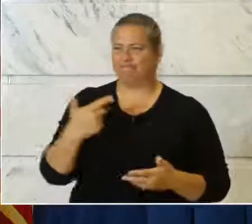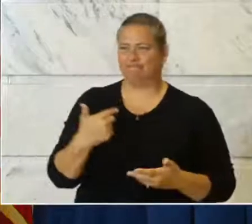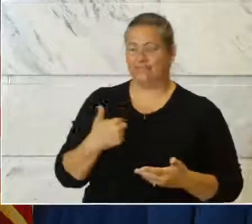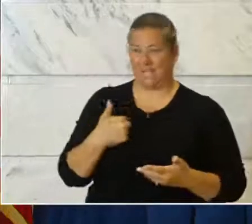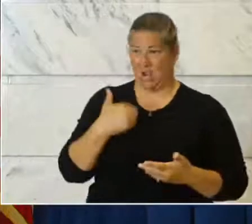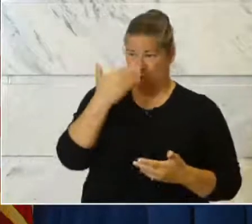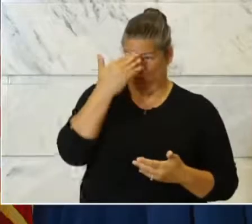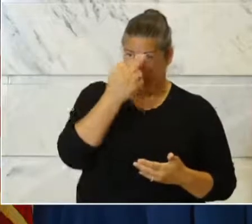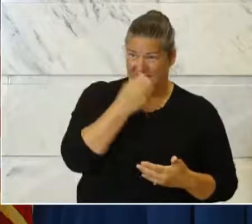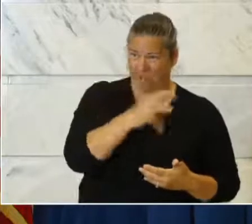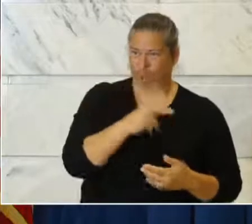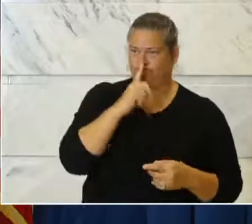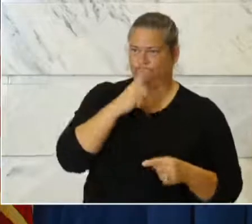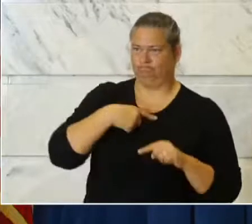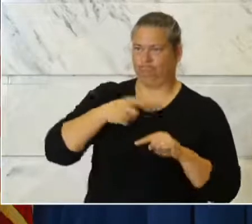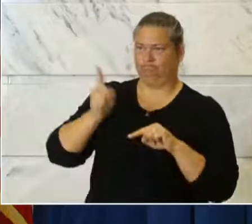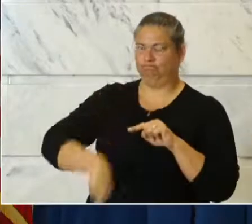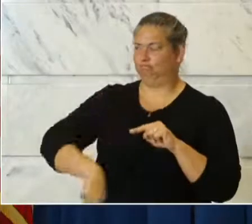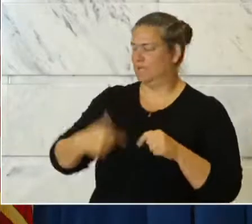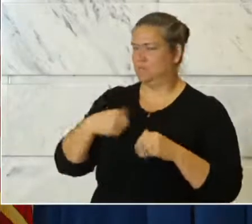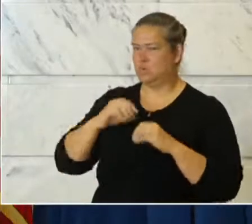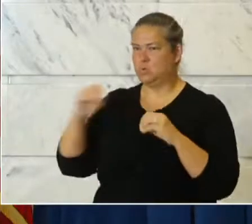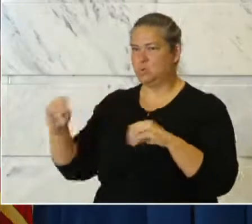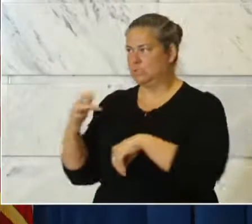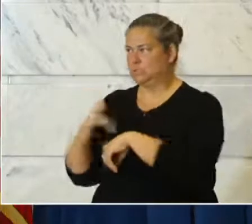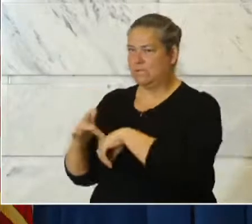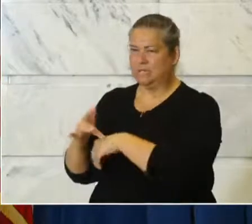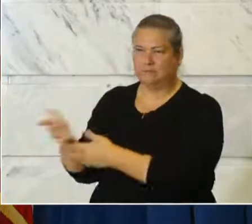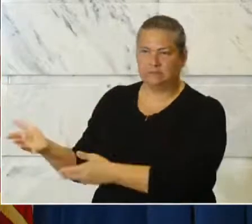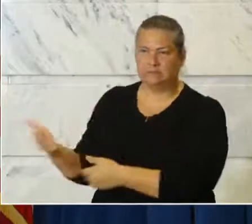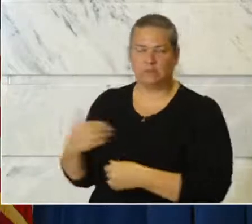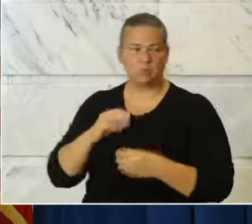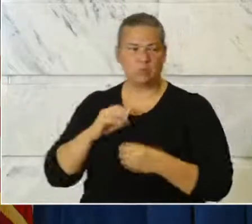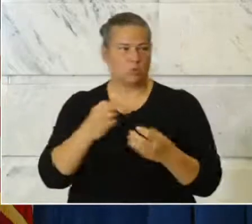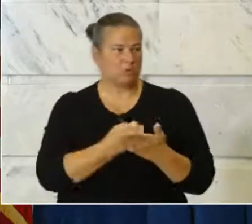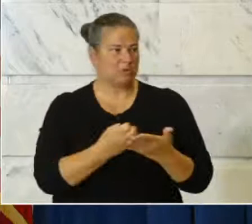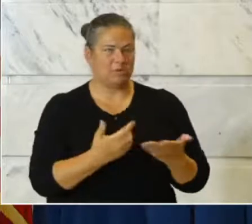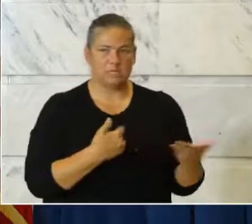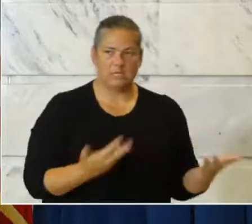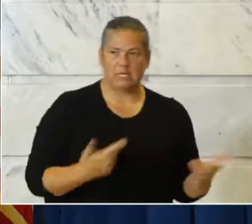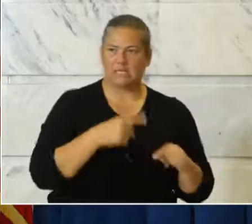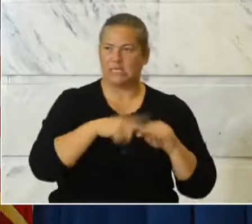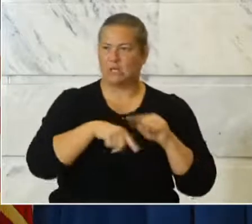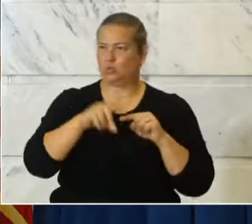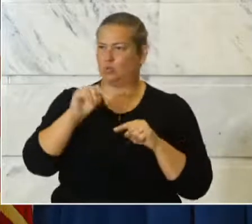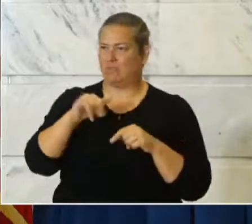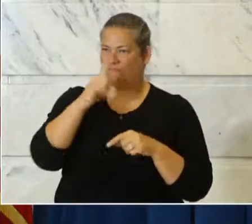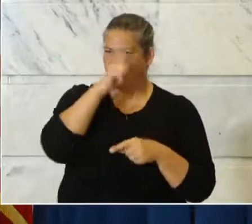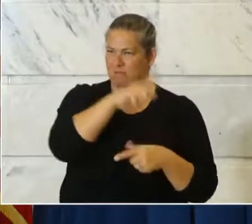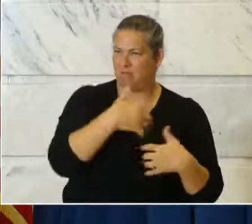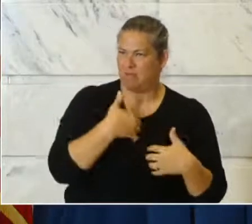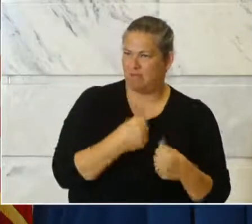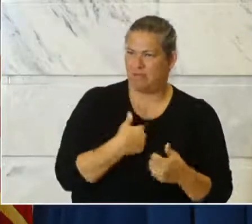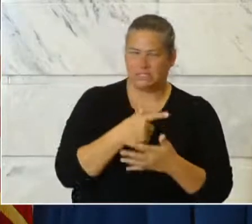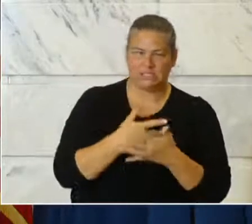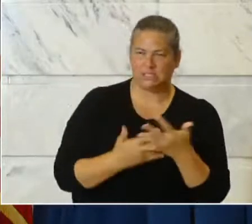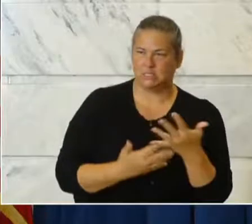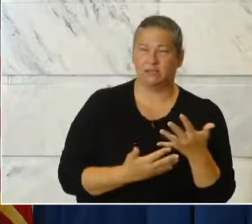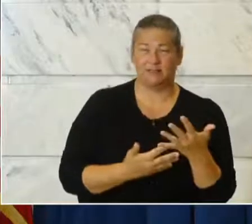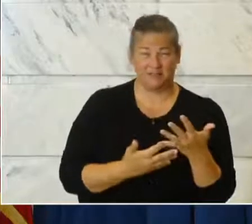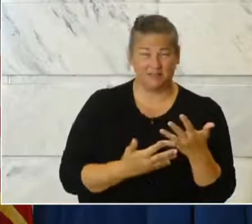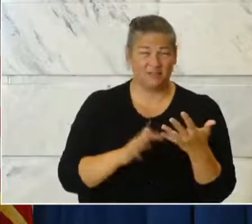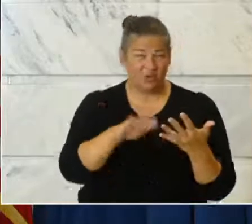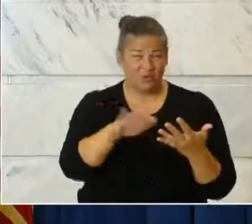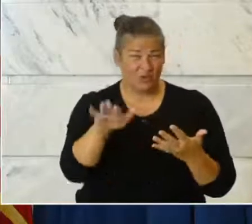how to do because they don't have the space, they don't have the tools. So folks, please, you've seen all these images of them showing